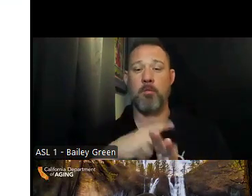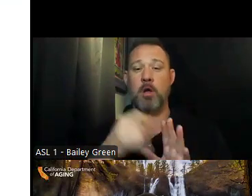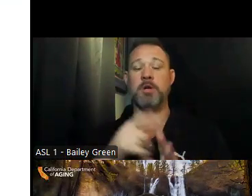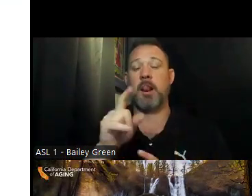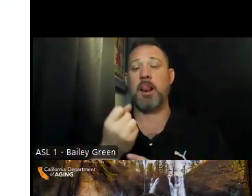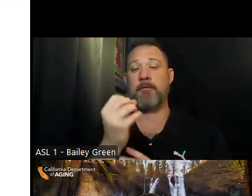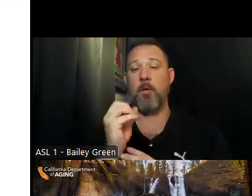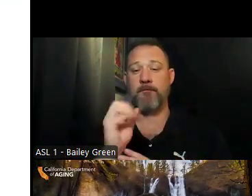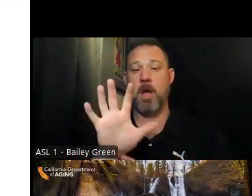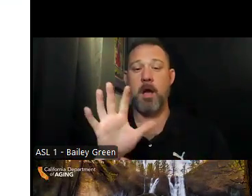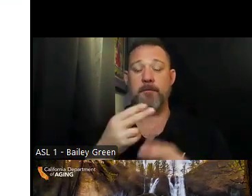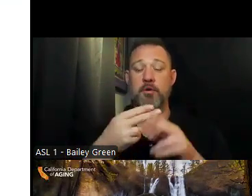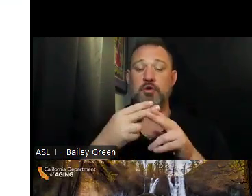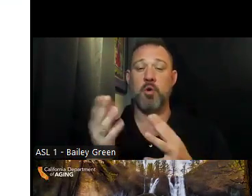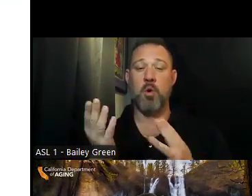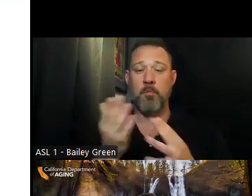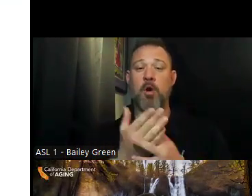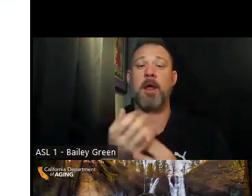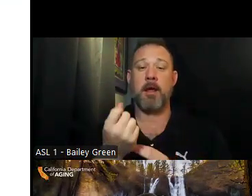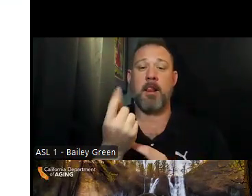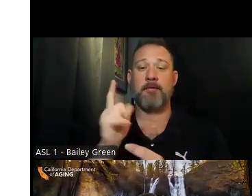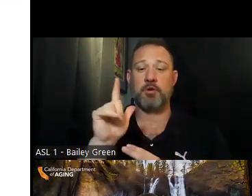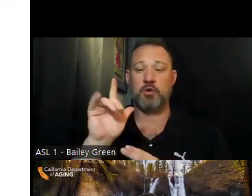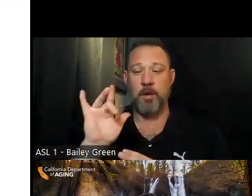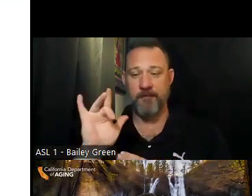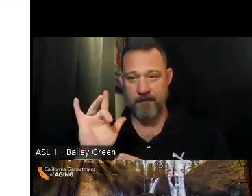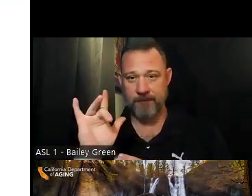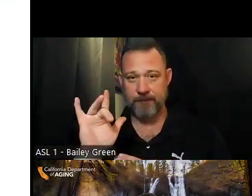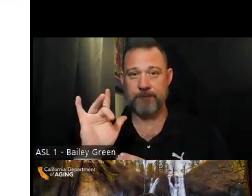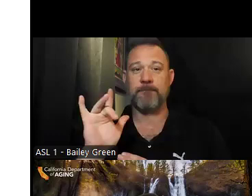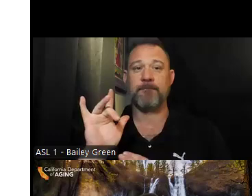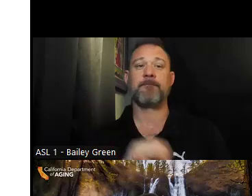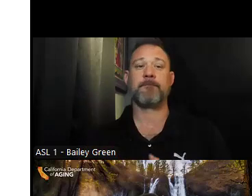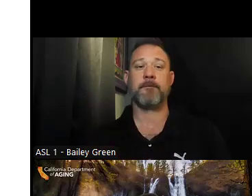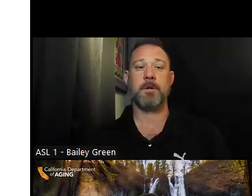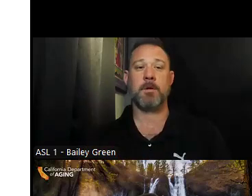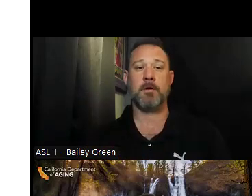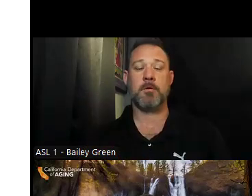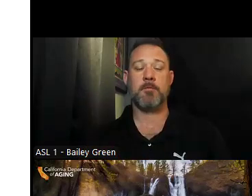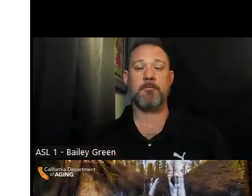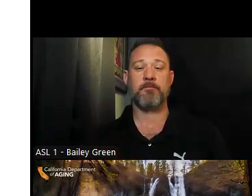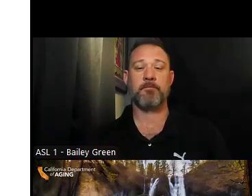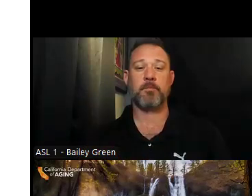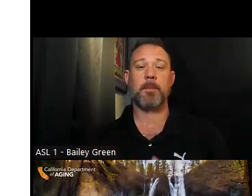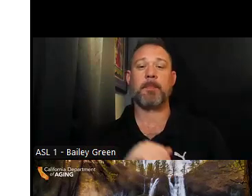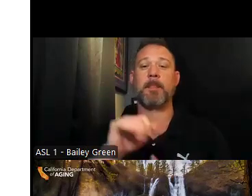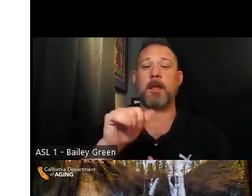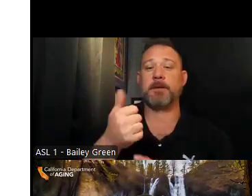a.m. We'll take a short break at 11:25 a.m. Next slide, please. Thank you. And at